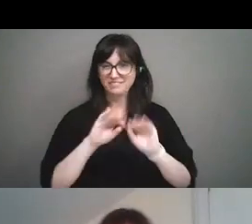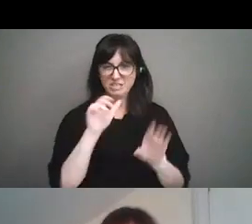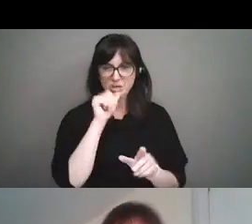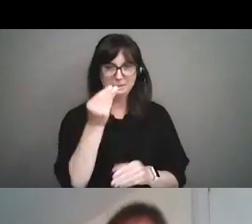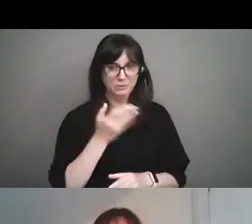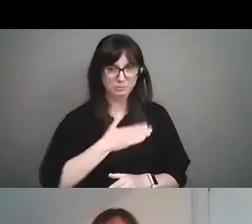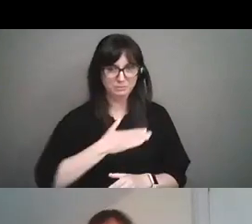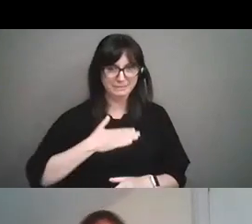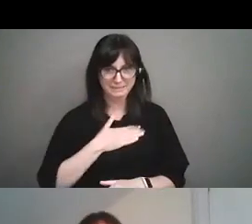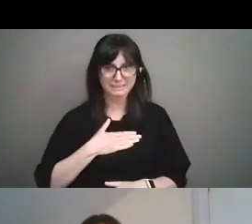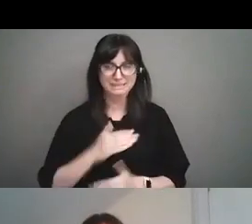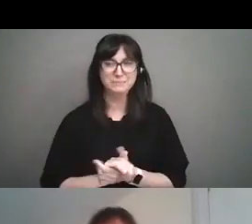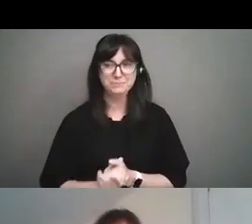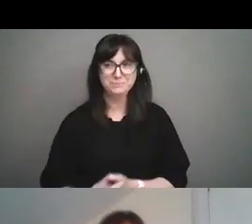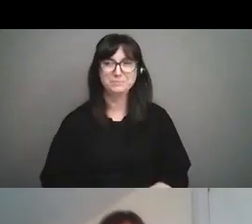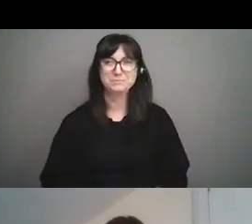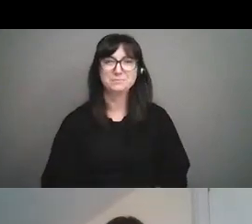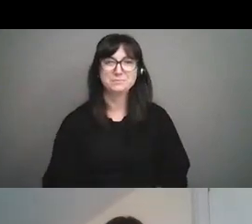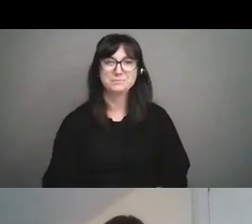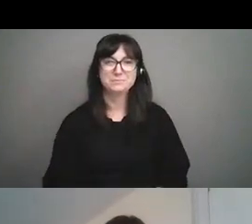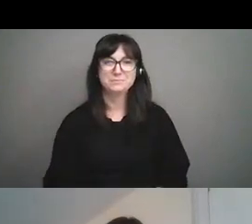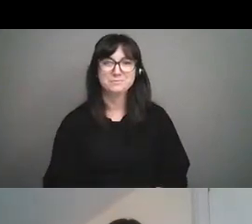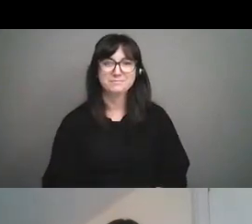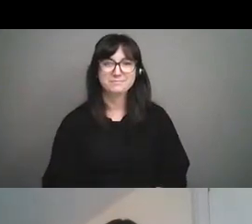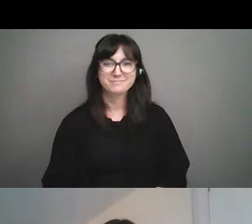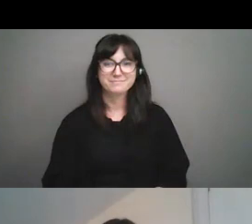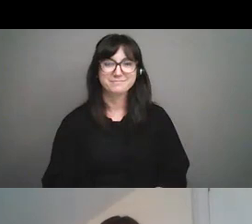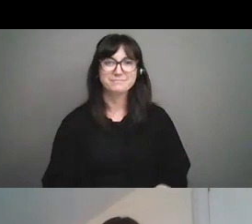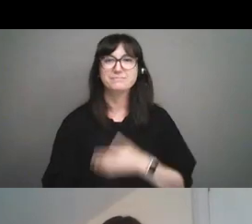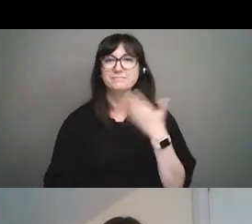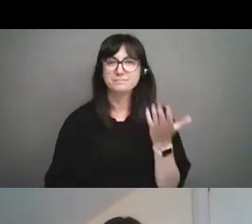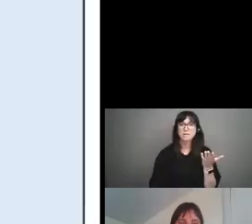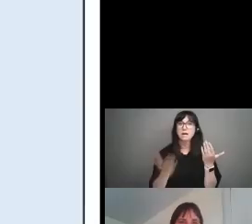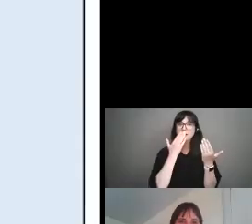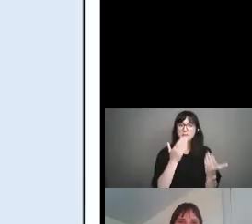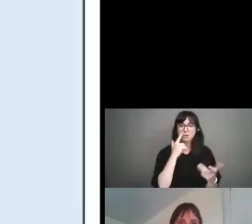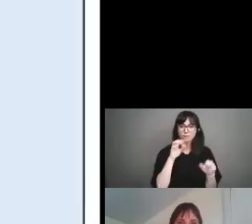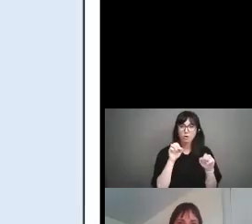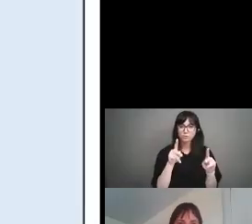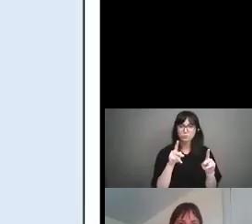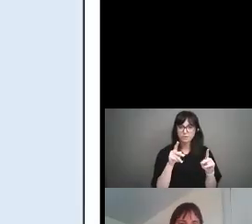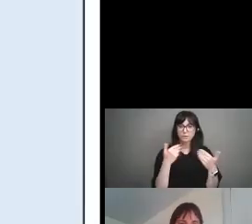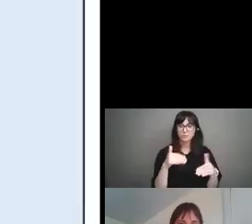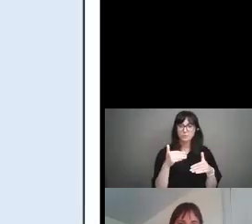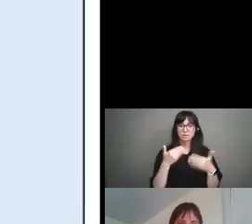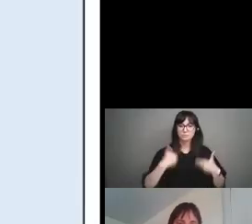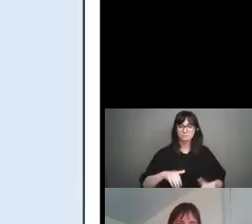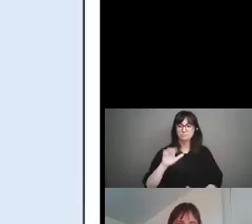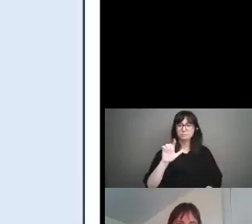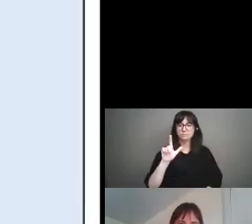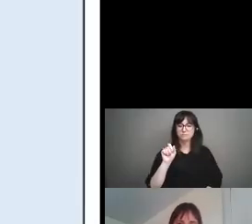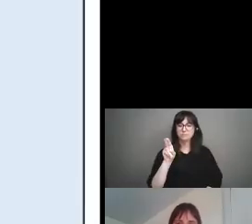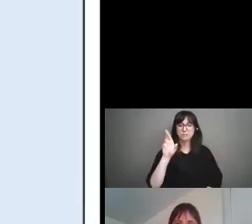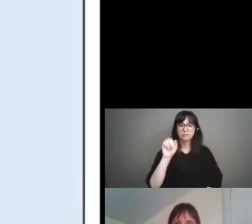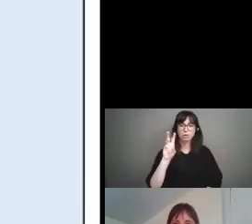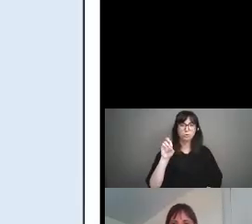any issues, and I will try to address them. So thank you so much for this opportunity. My name is Laura Ward, and I'm the